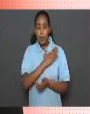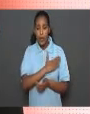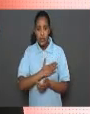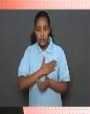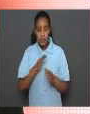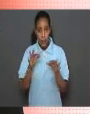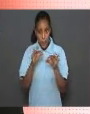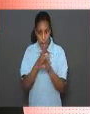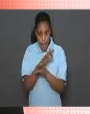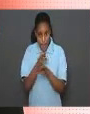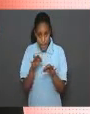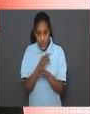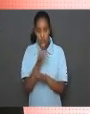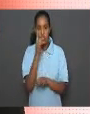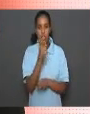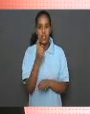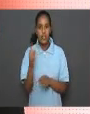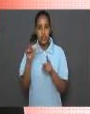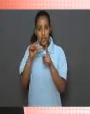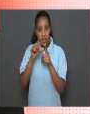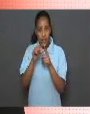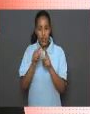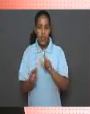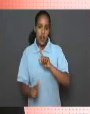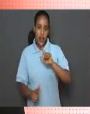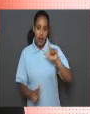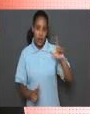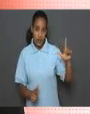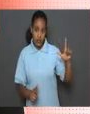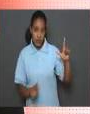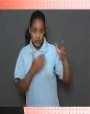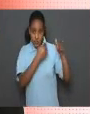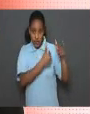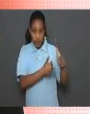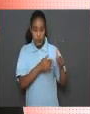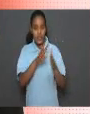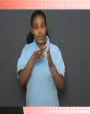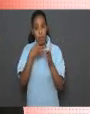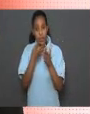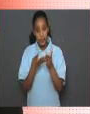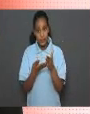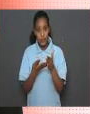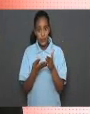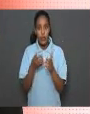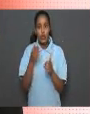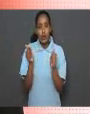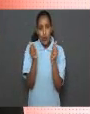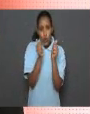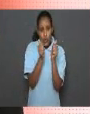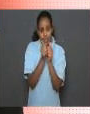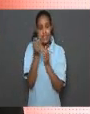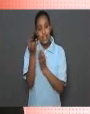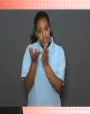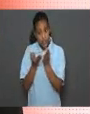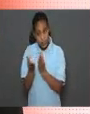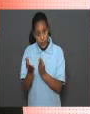Please match each term on the left side of the table with the